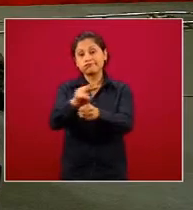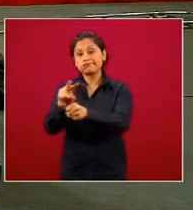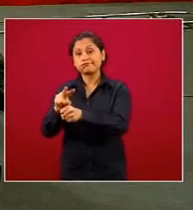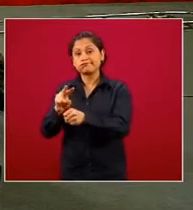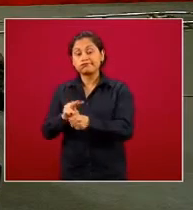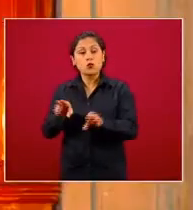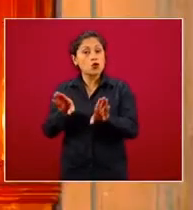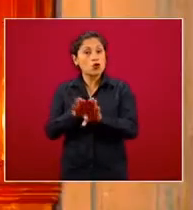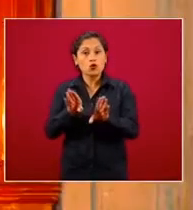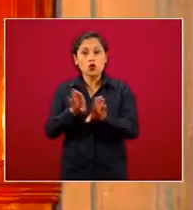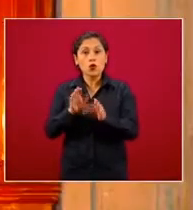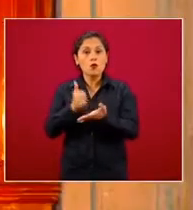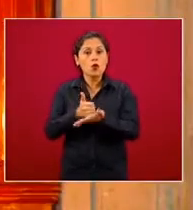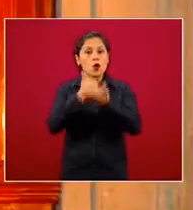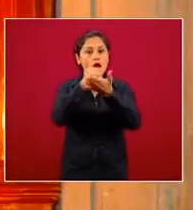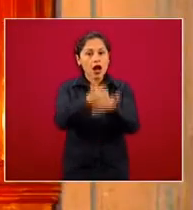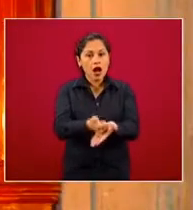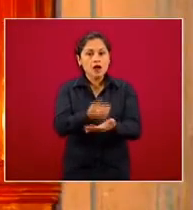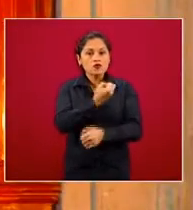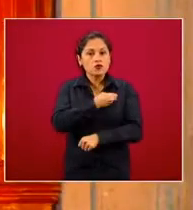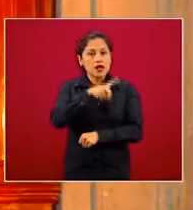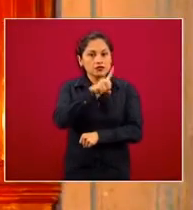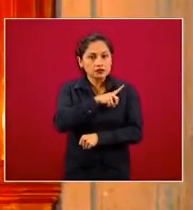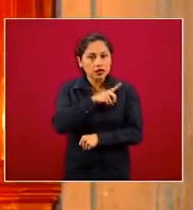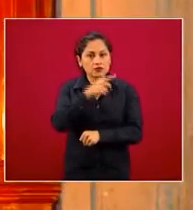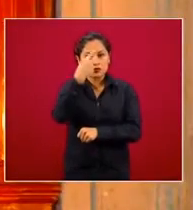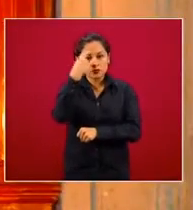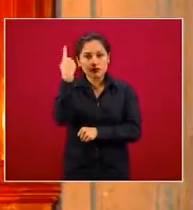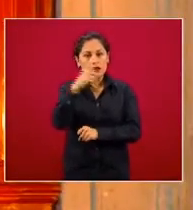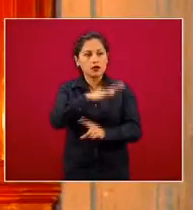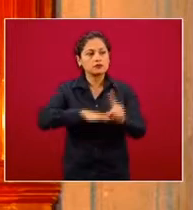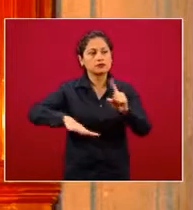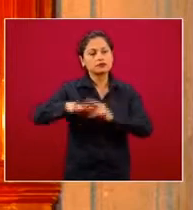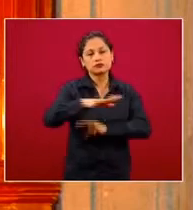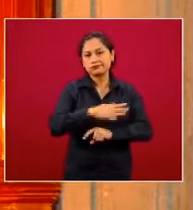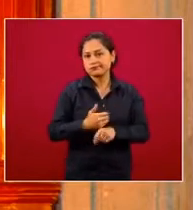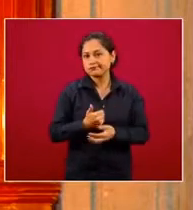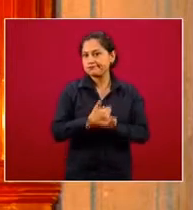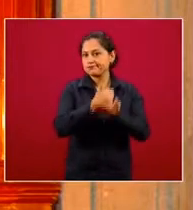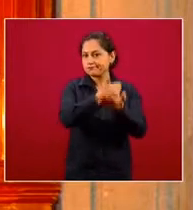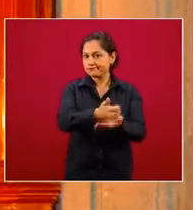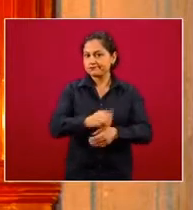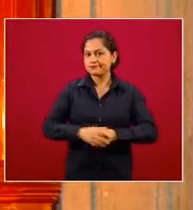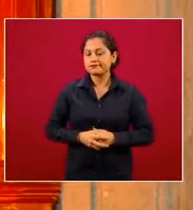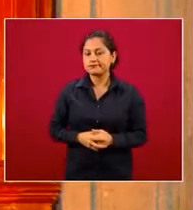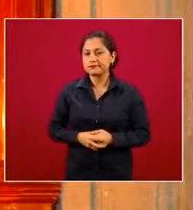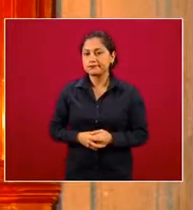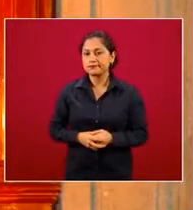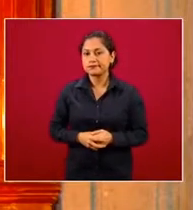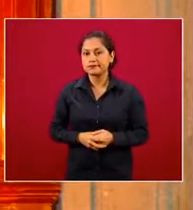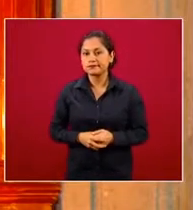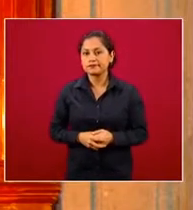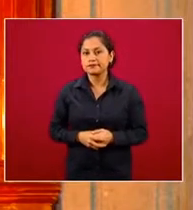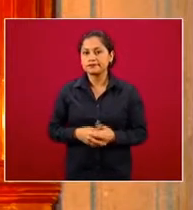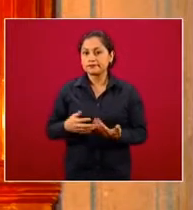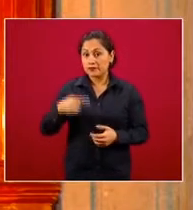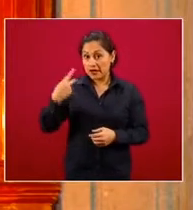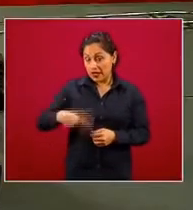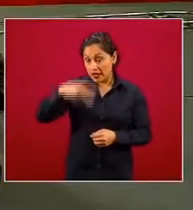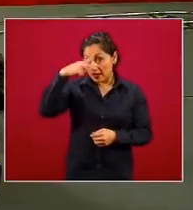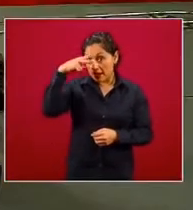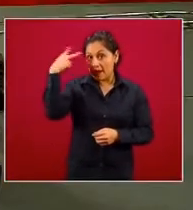policies. That's a little bit of how epidemiological monitoring works. We have a very